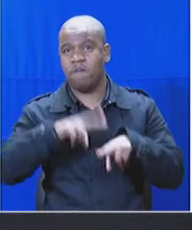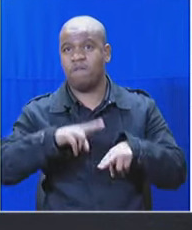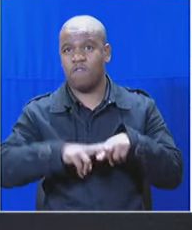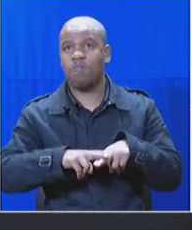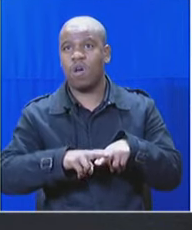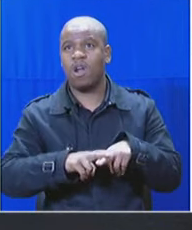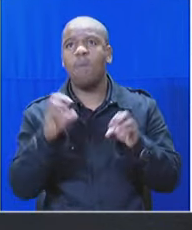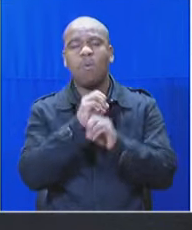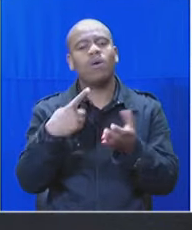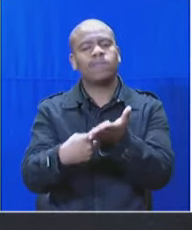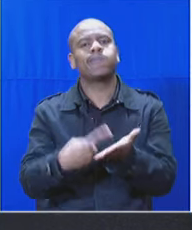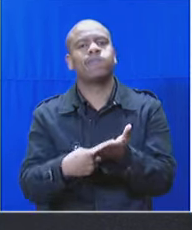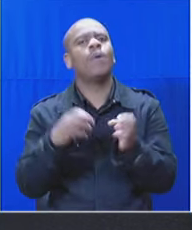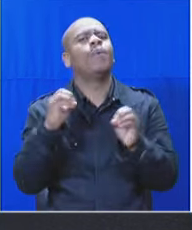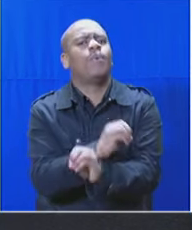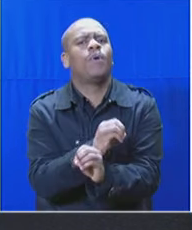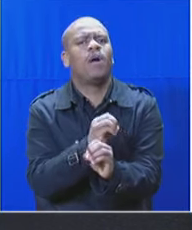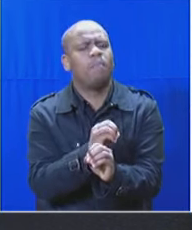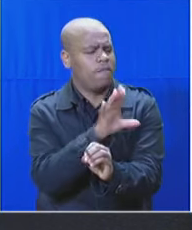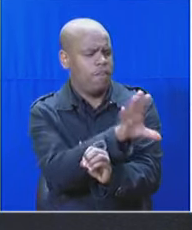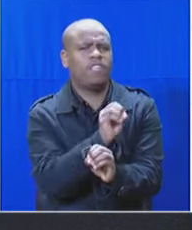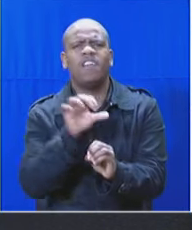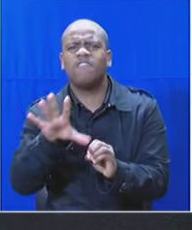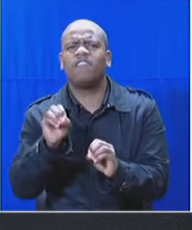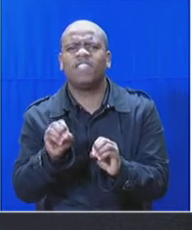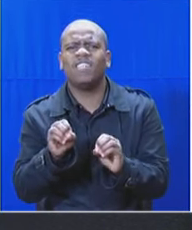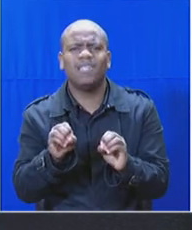ngo-50-50. Ithi kukho abantu